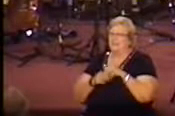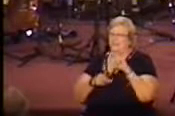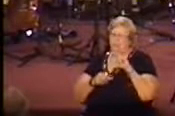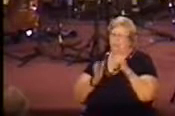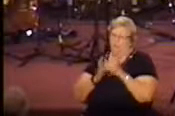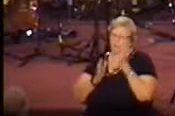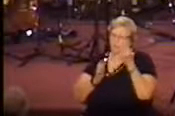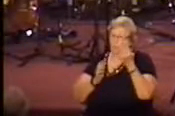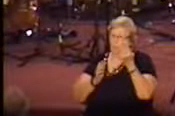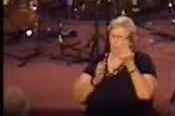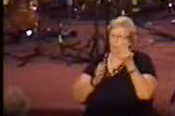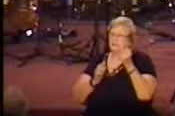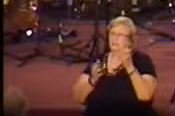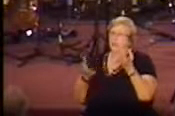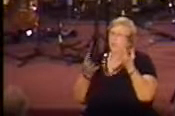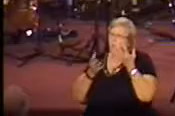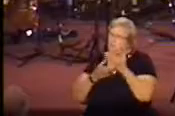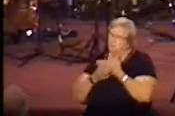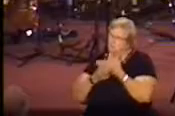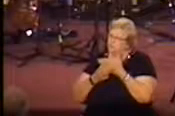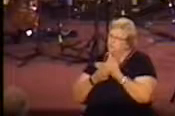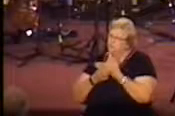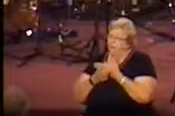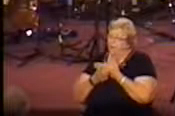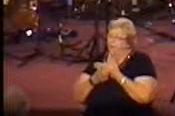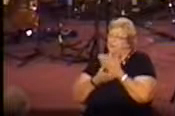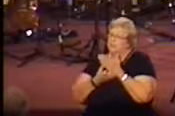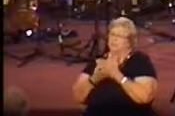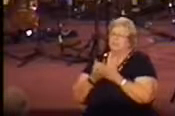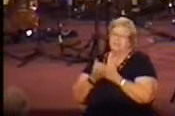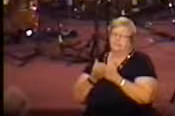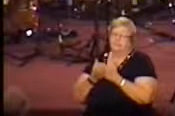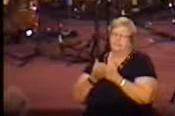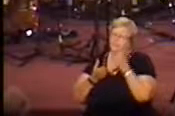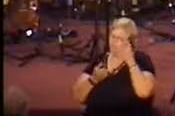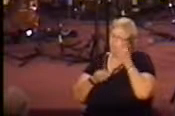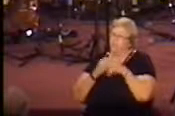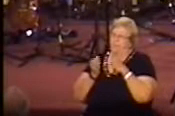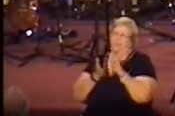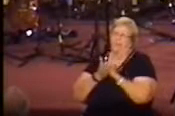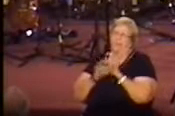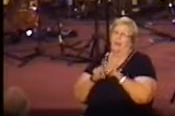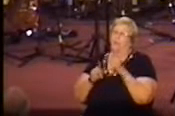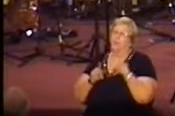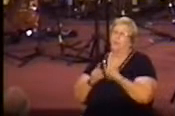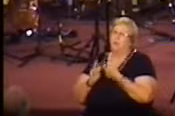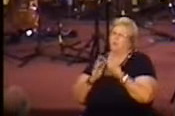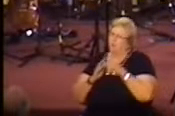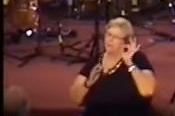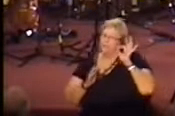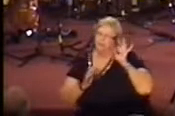2001. So I'd like to share just some thoughts on that as we begin the sermon this